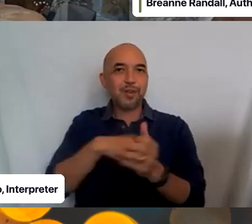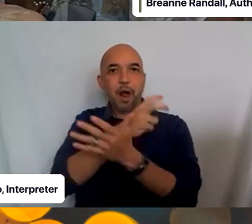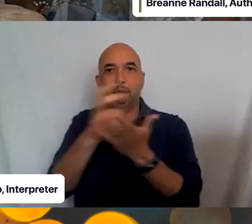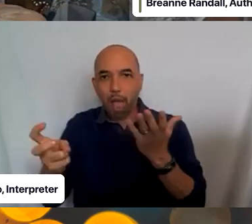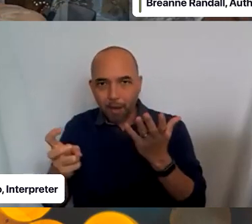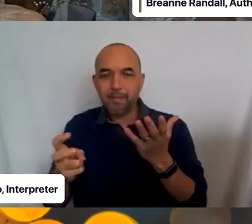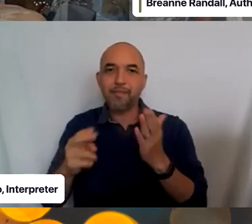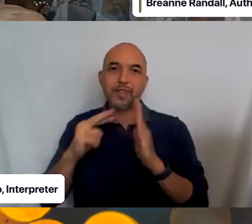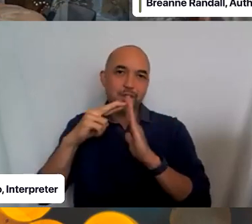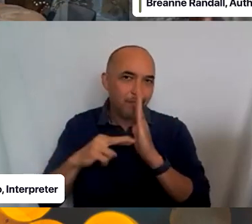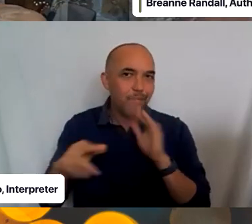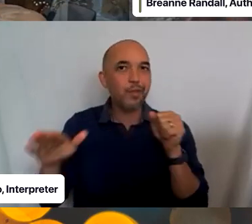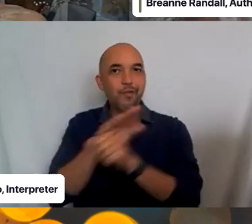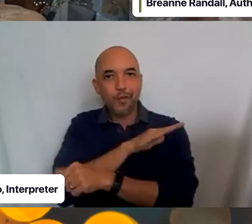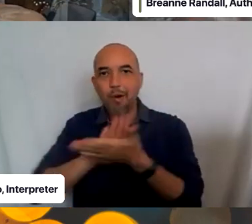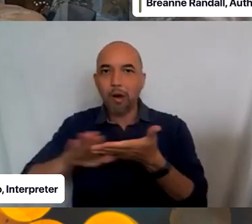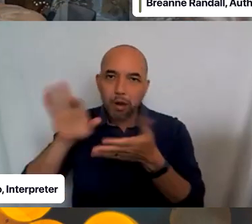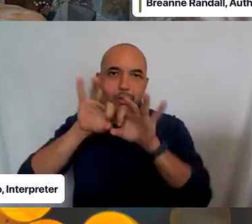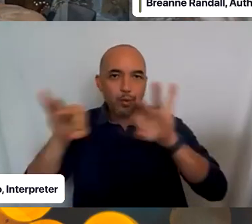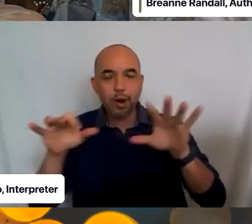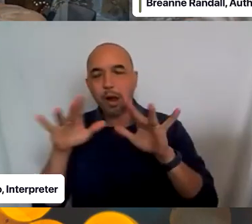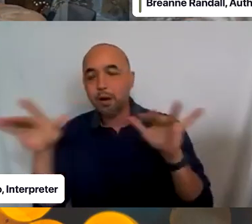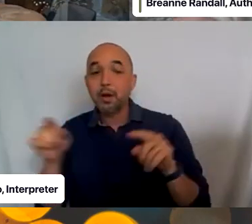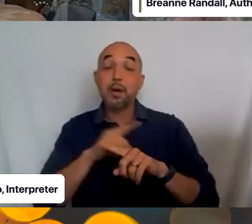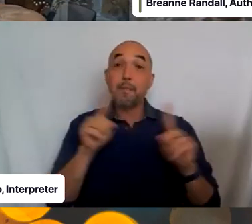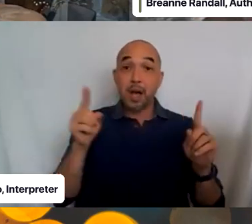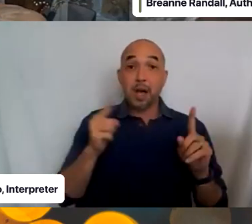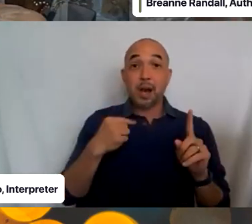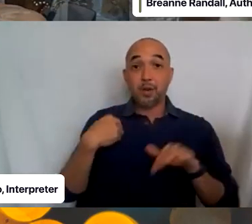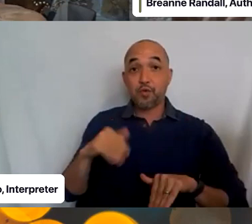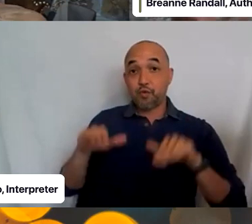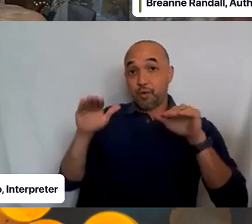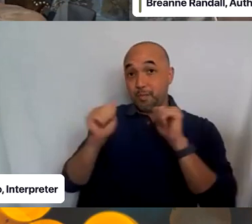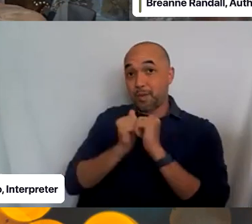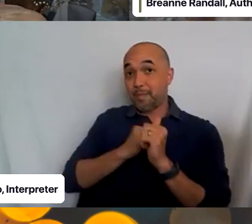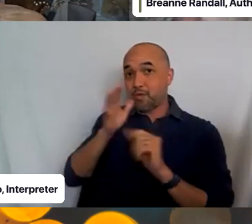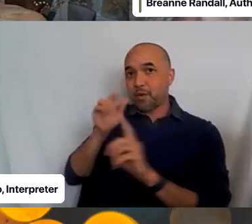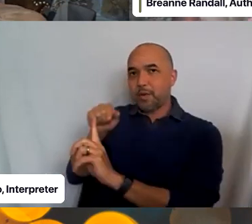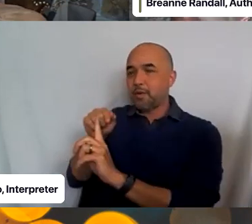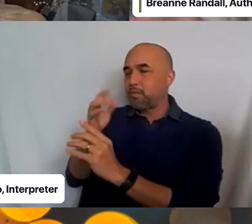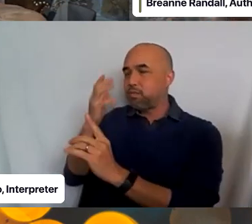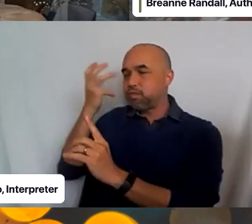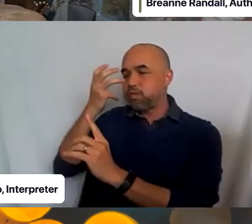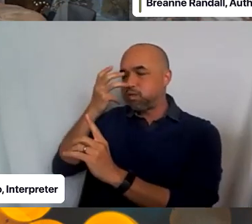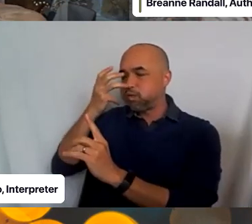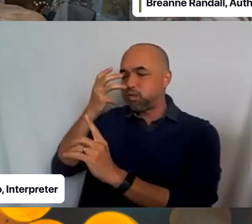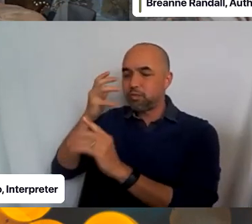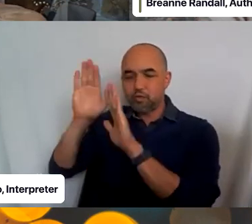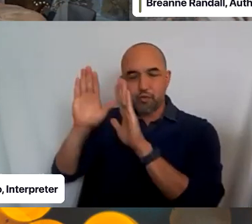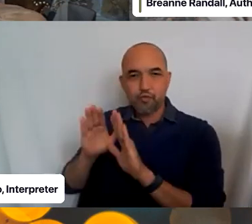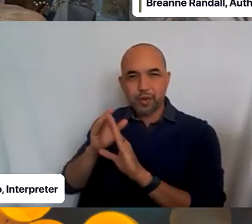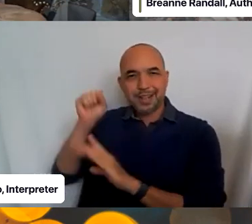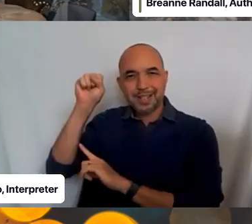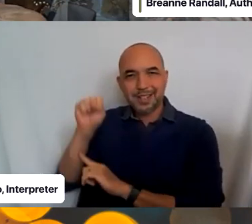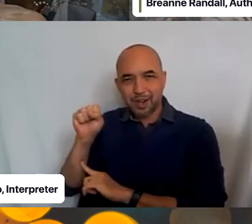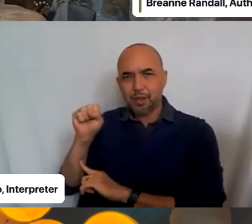growing up next door to my grandma, who was an incredible Southern cook, and learning her recipes. So a lot of the recipes in the book are actually her real